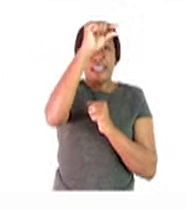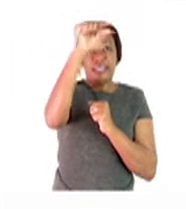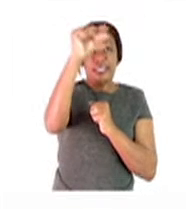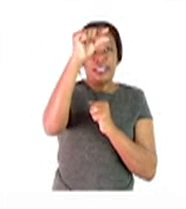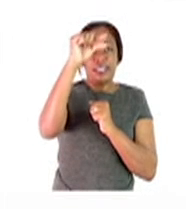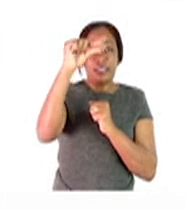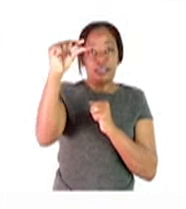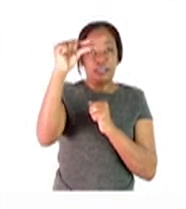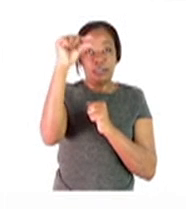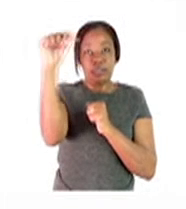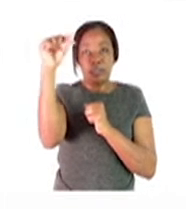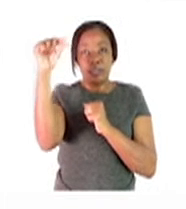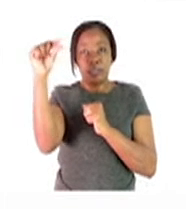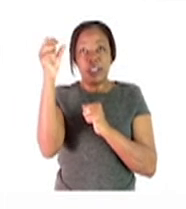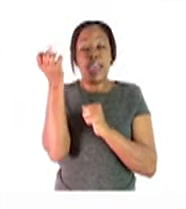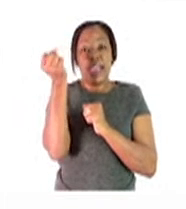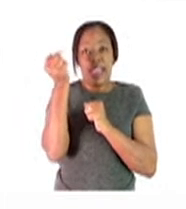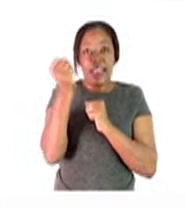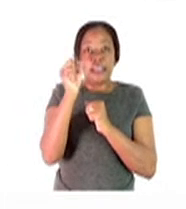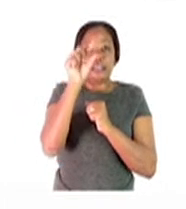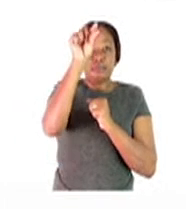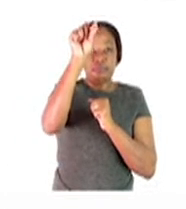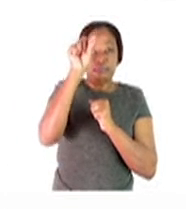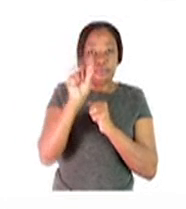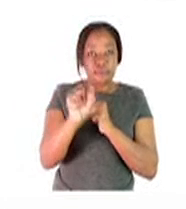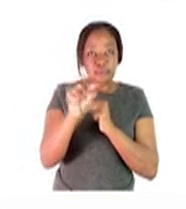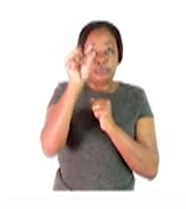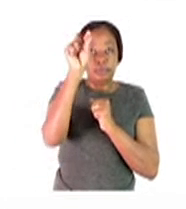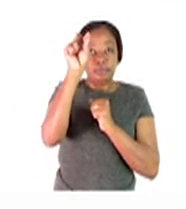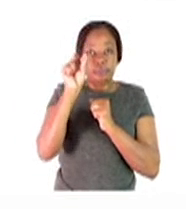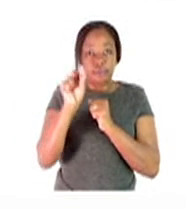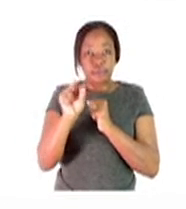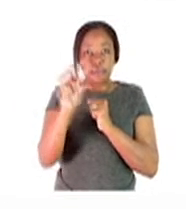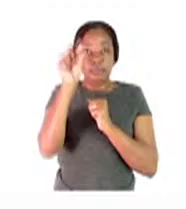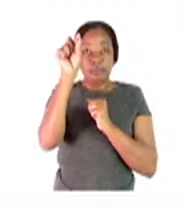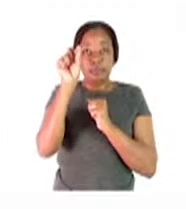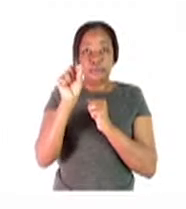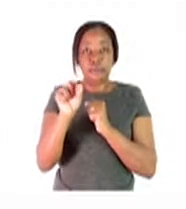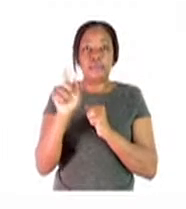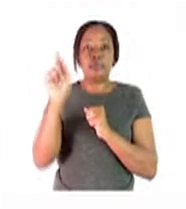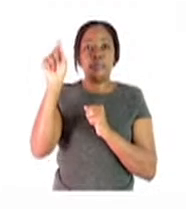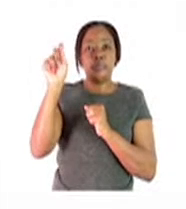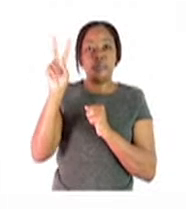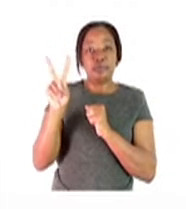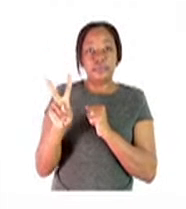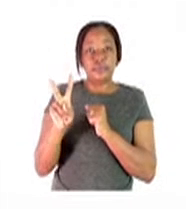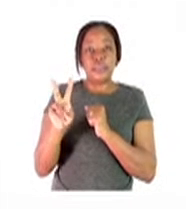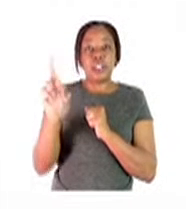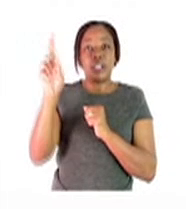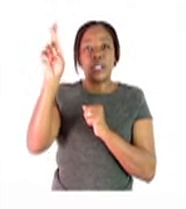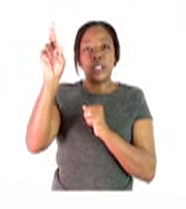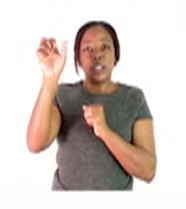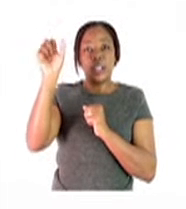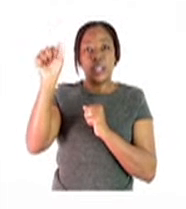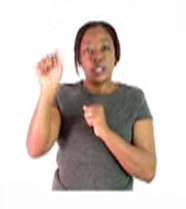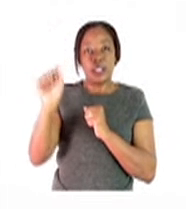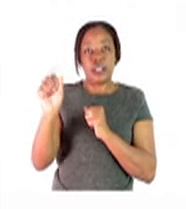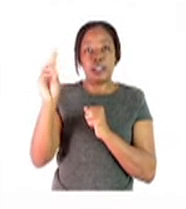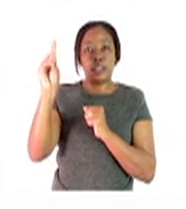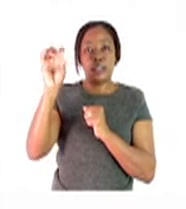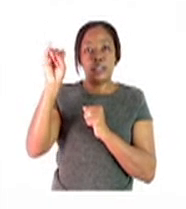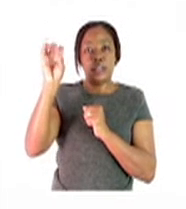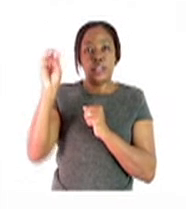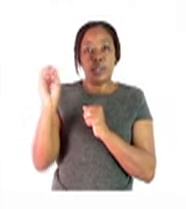on top there. The names are there. TV, in short of the television. You just say TV.